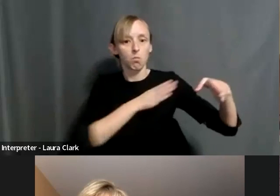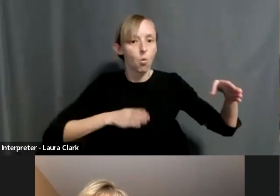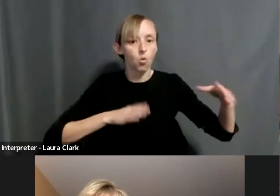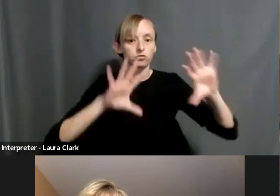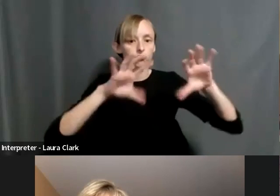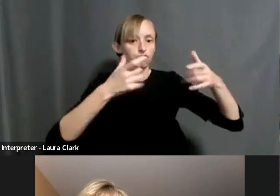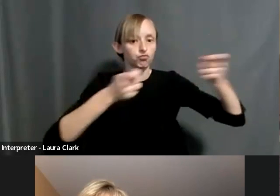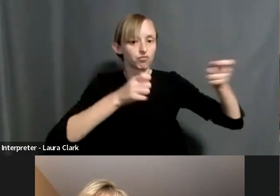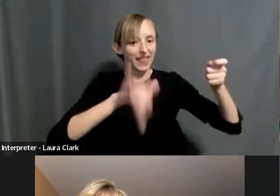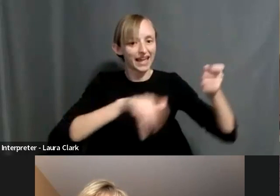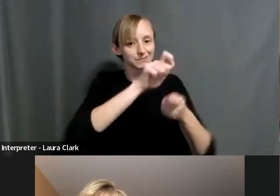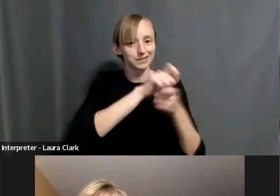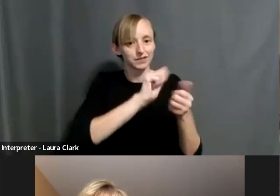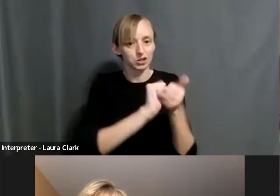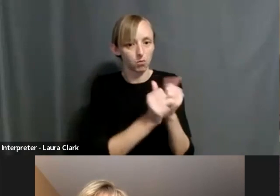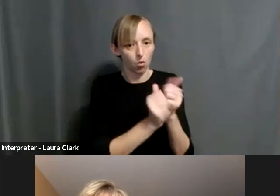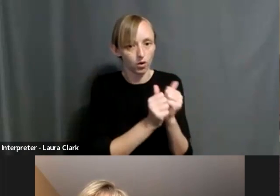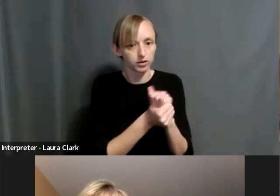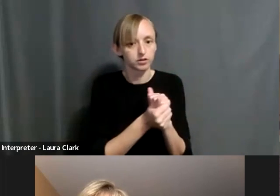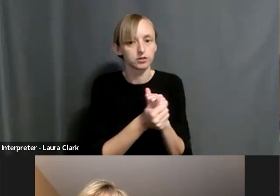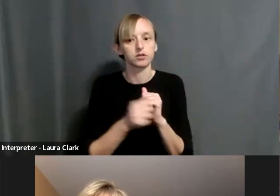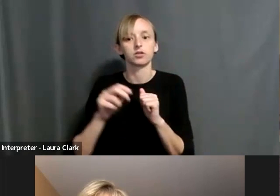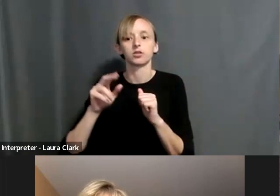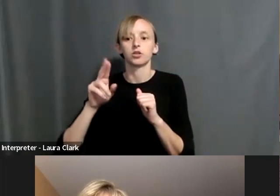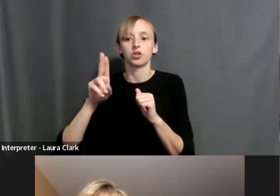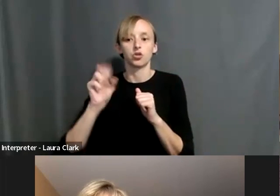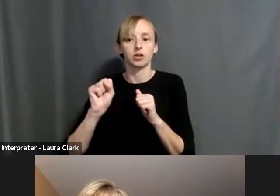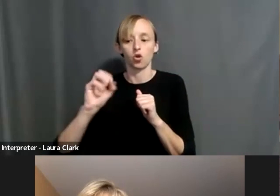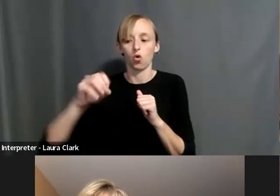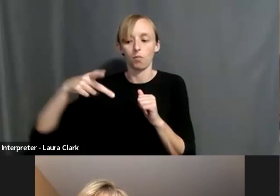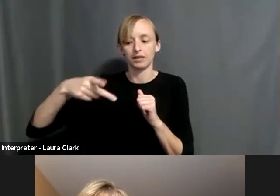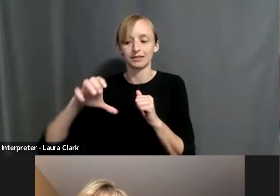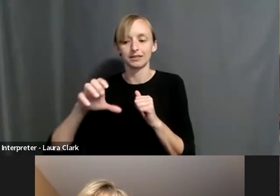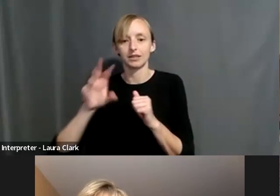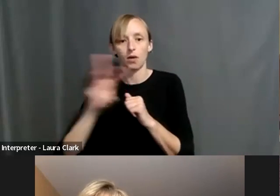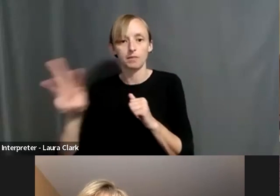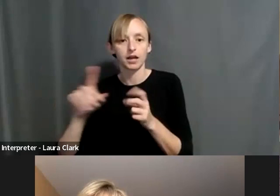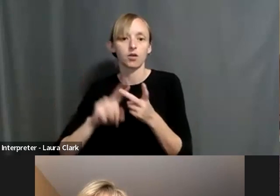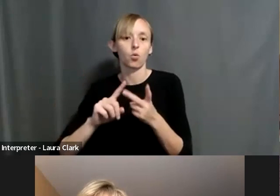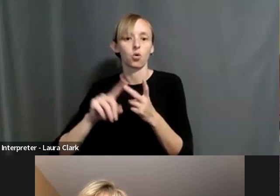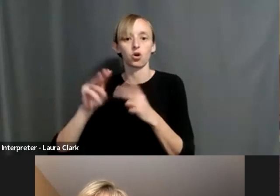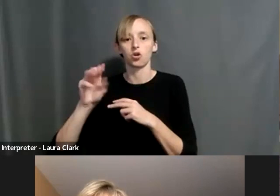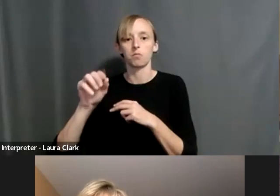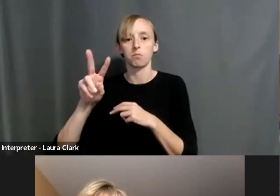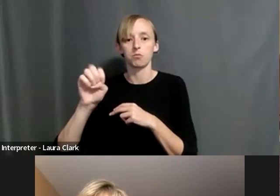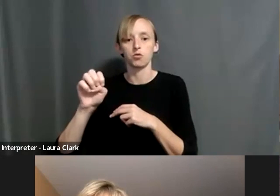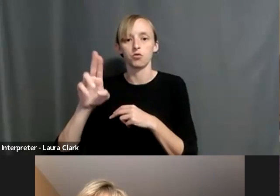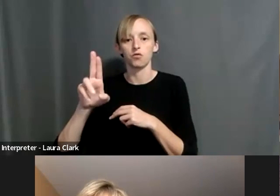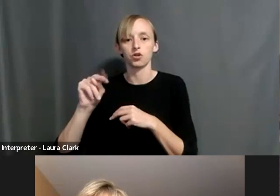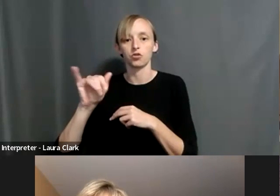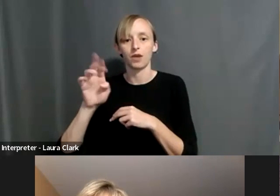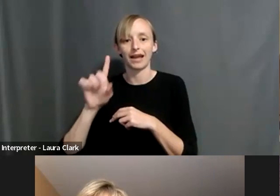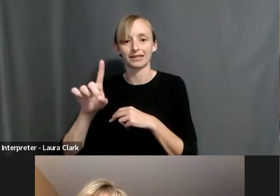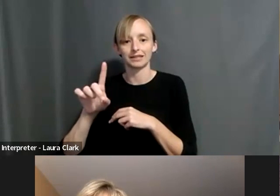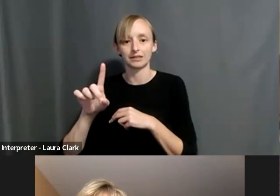a lot of those would be listed either on the USOPC website or even on Move United, I would imagine too. So certainly a